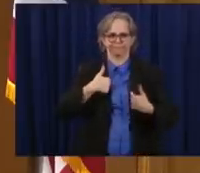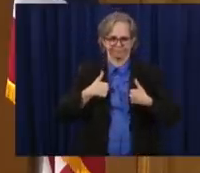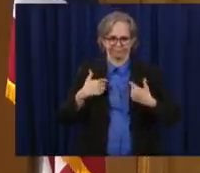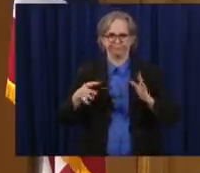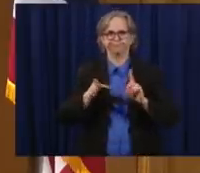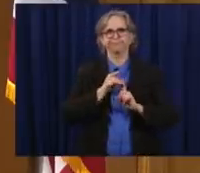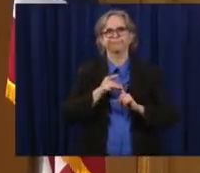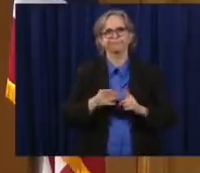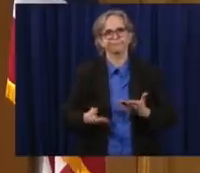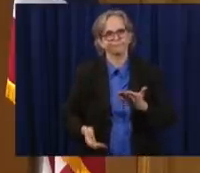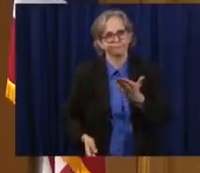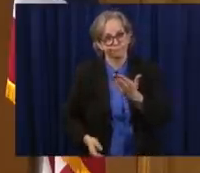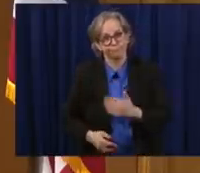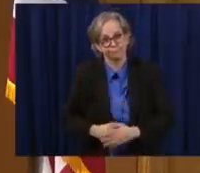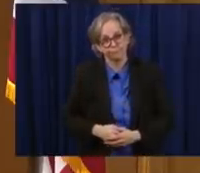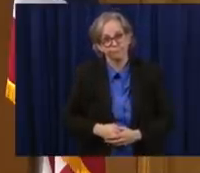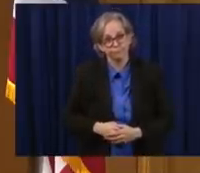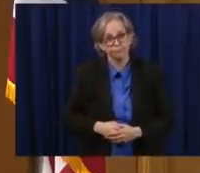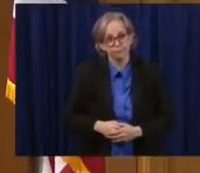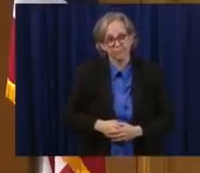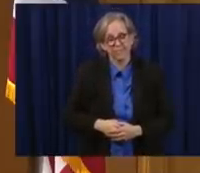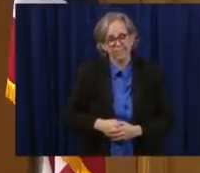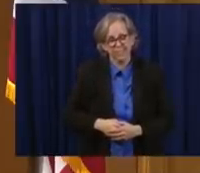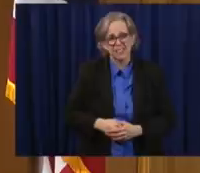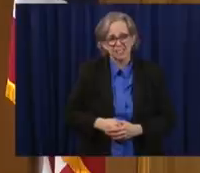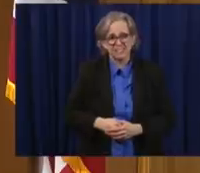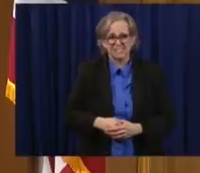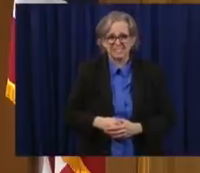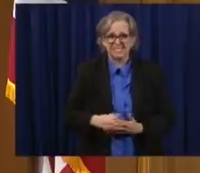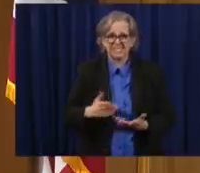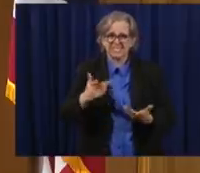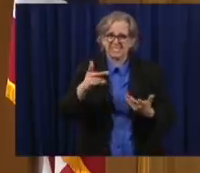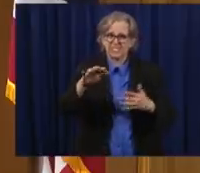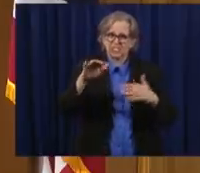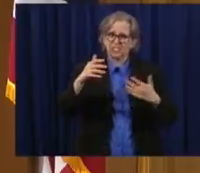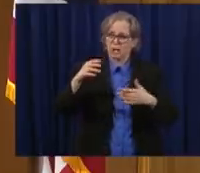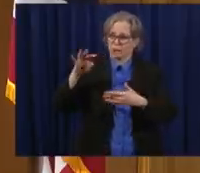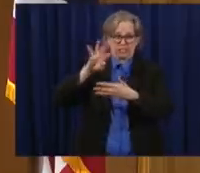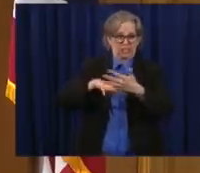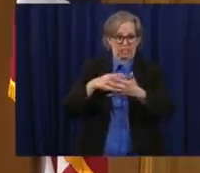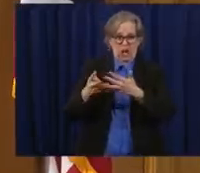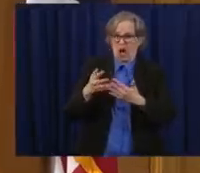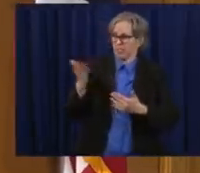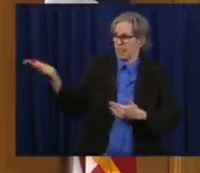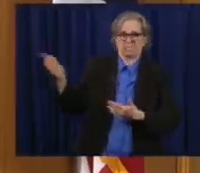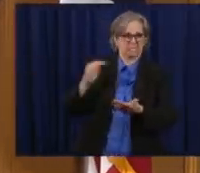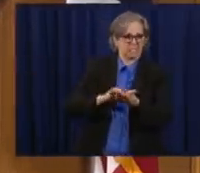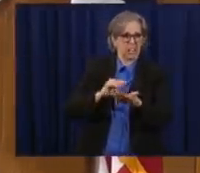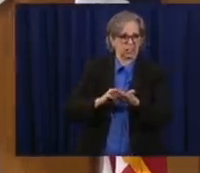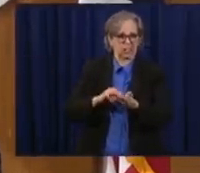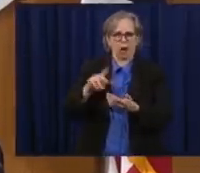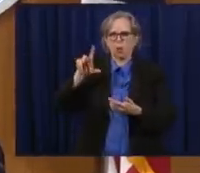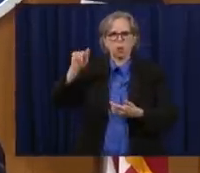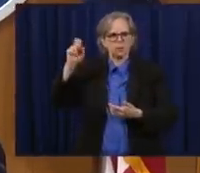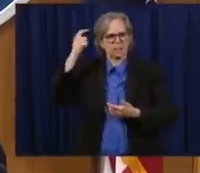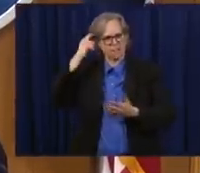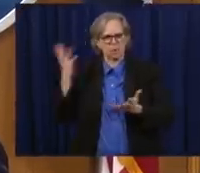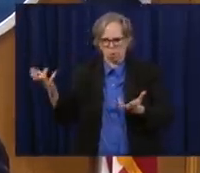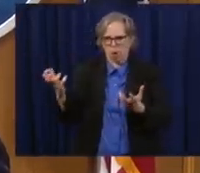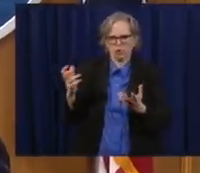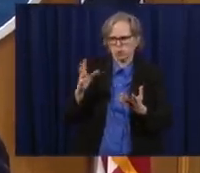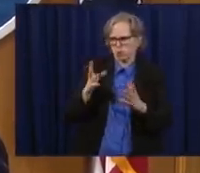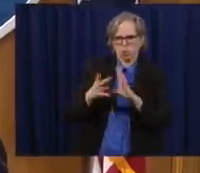Acton is going to talk about, and Lieutenant Governor is going to talk about. If we could put that one Remember this side. up there. I got it right Okay, there we